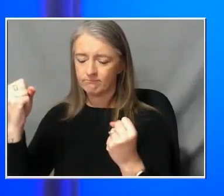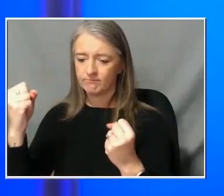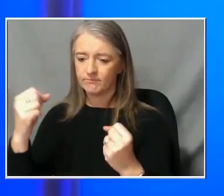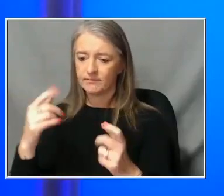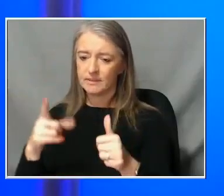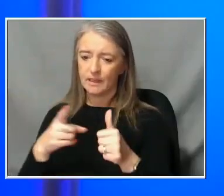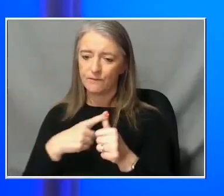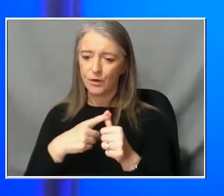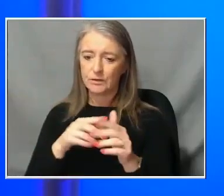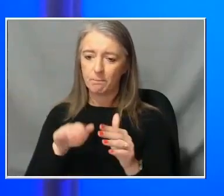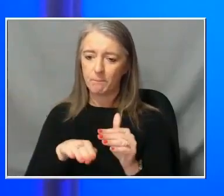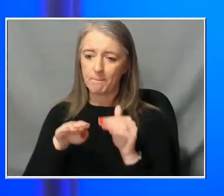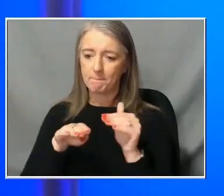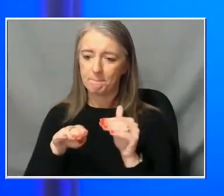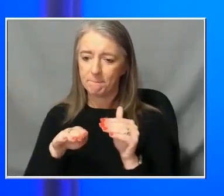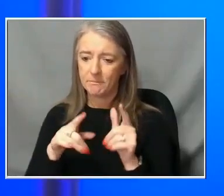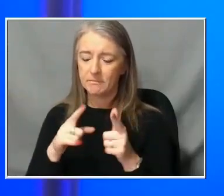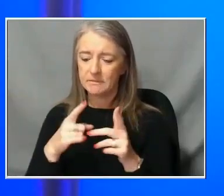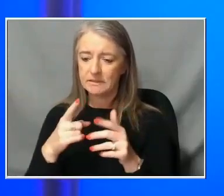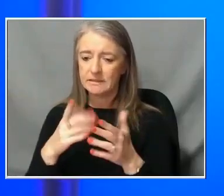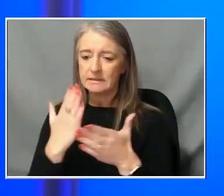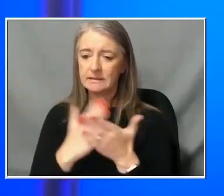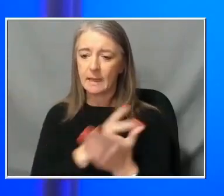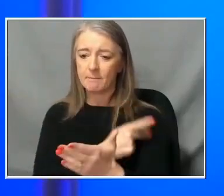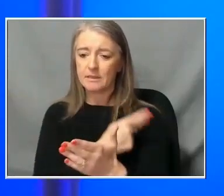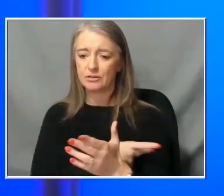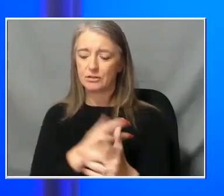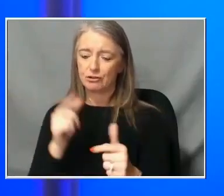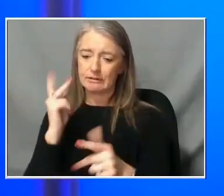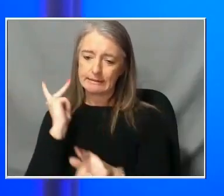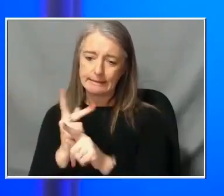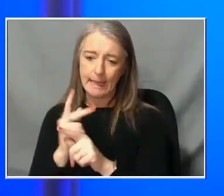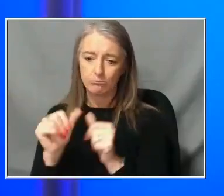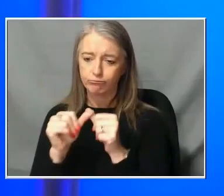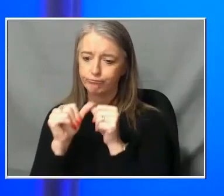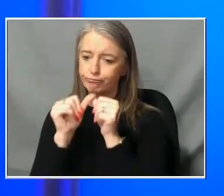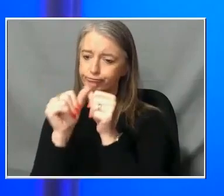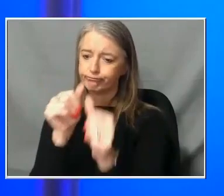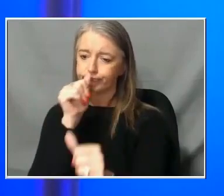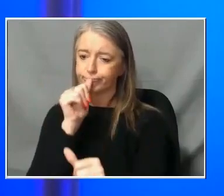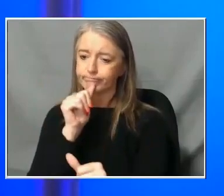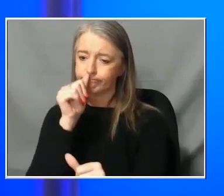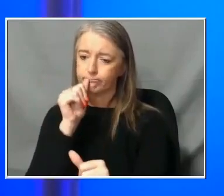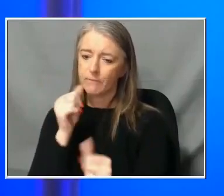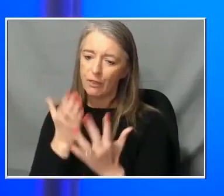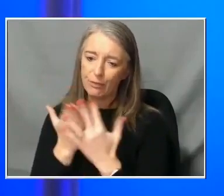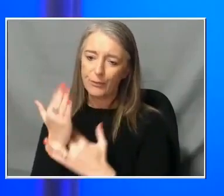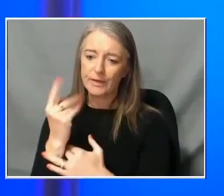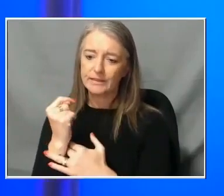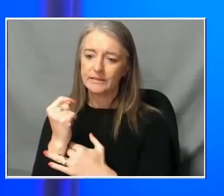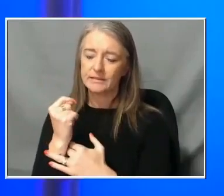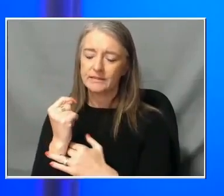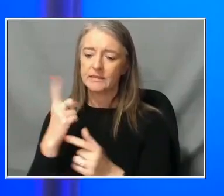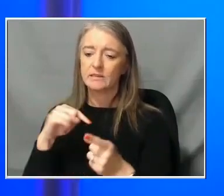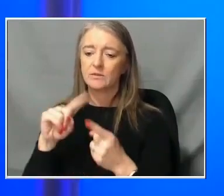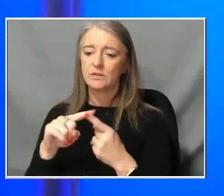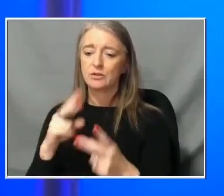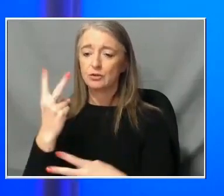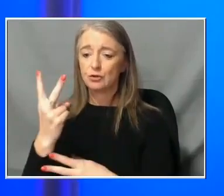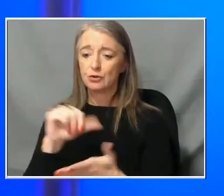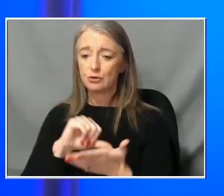bump in the road, which might have set many patients aside, she kept pushing through, and she got through it. And then she had 2 surgeries,